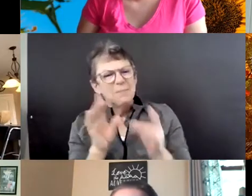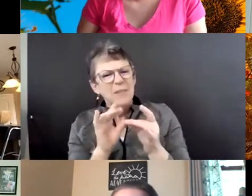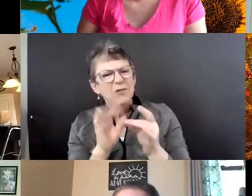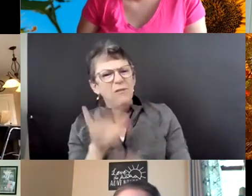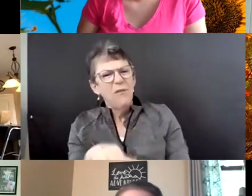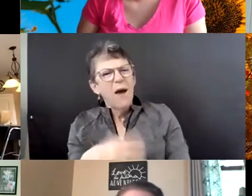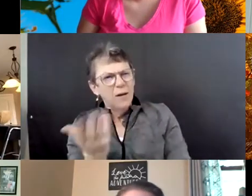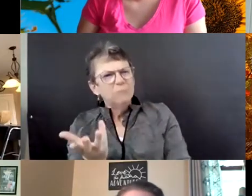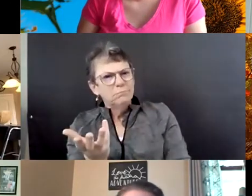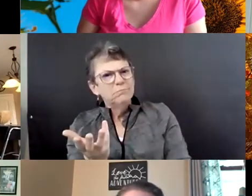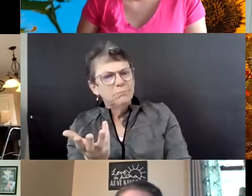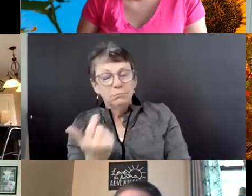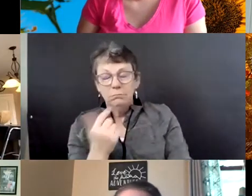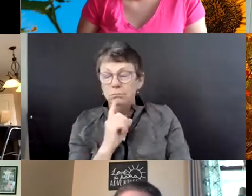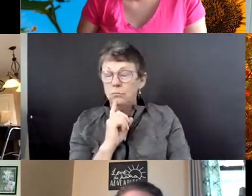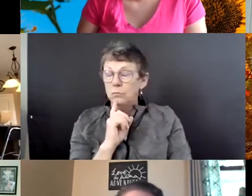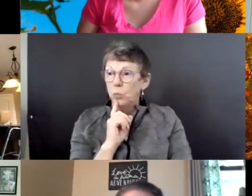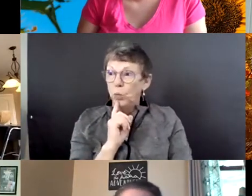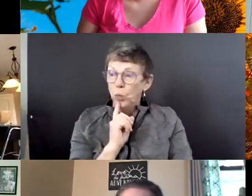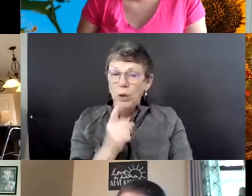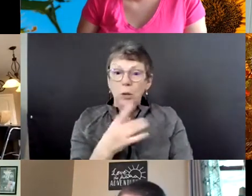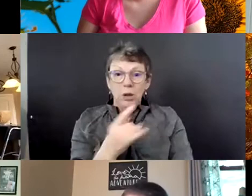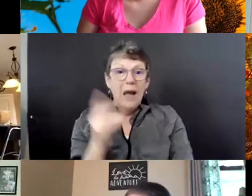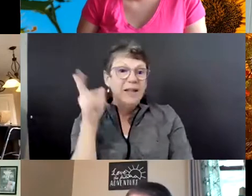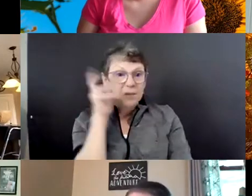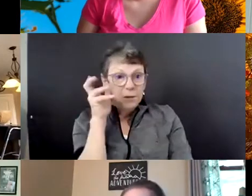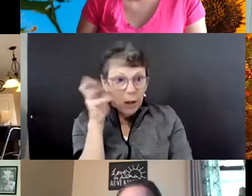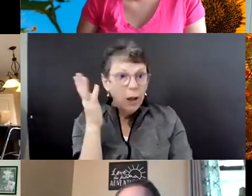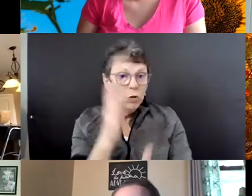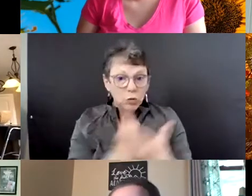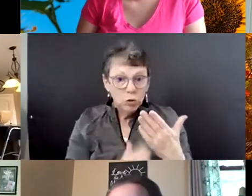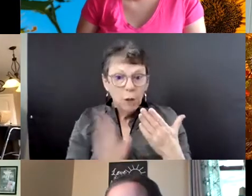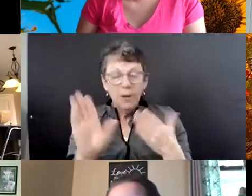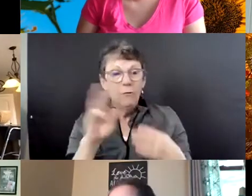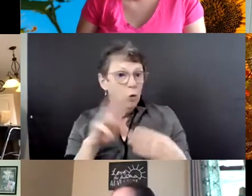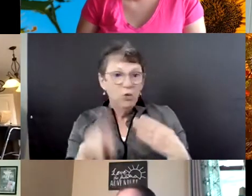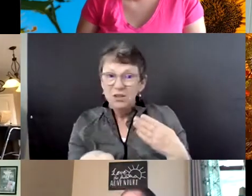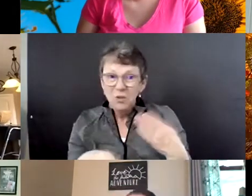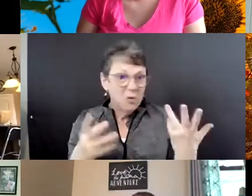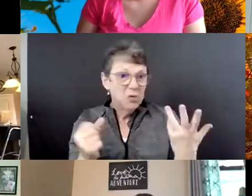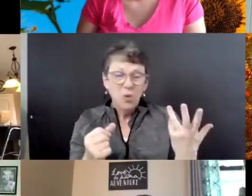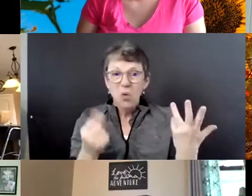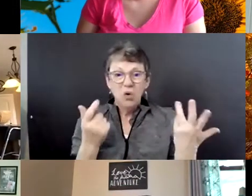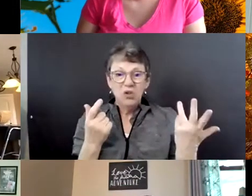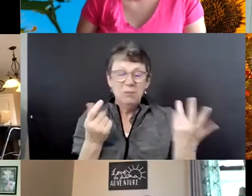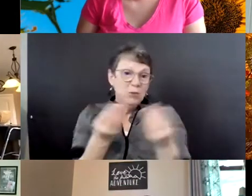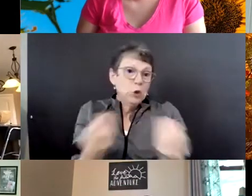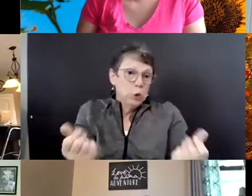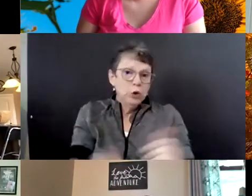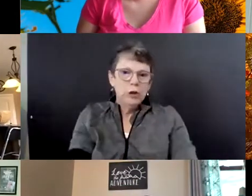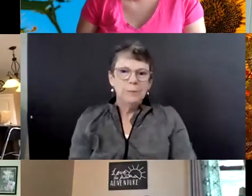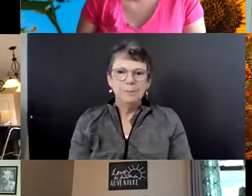in solutions that you all may have. I actually, one of my friends from college is the commissioner